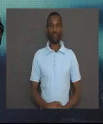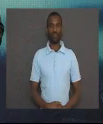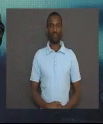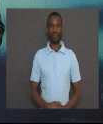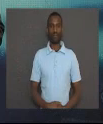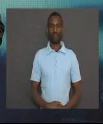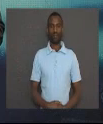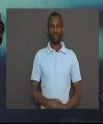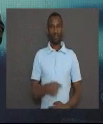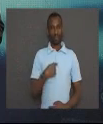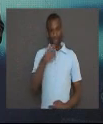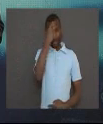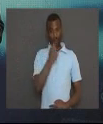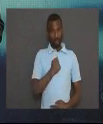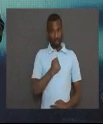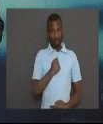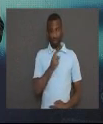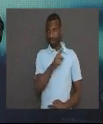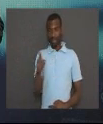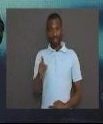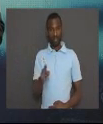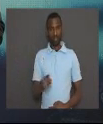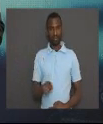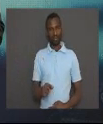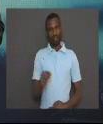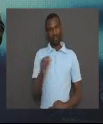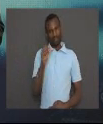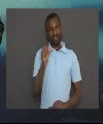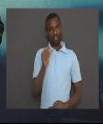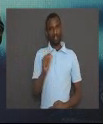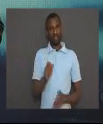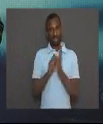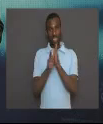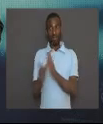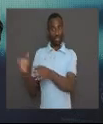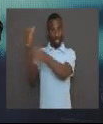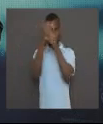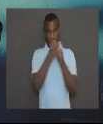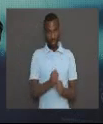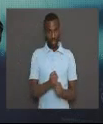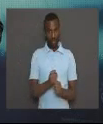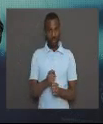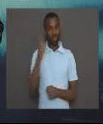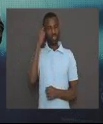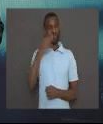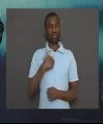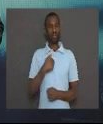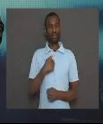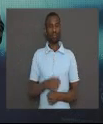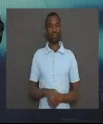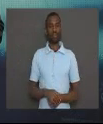Welcome back, students. I trust that you were able to come up with a few